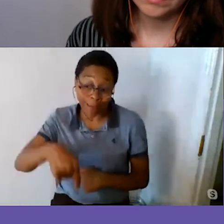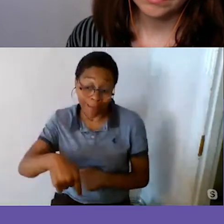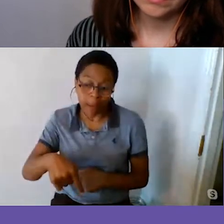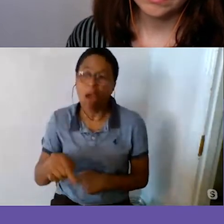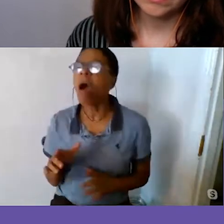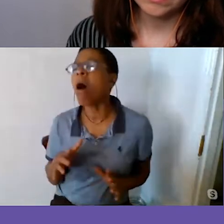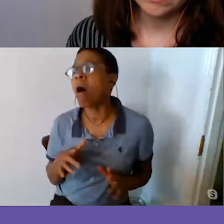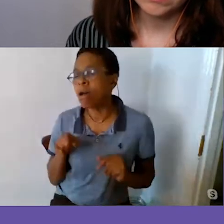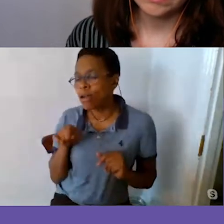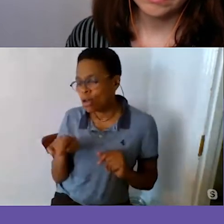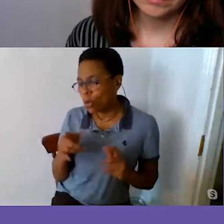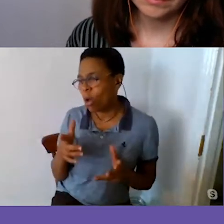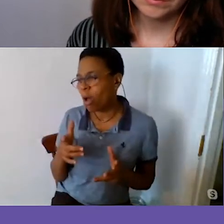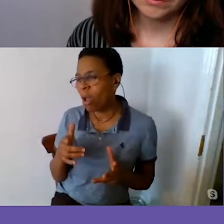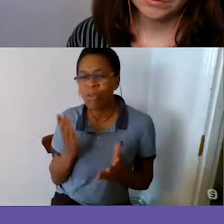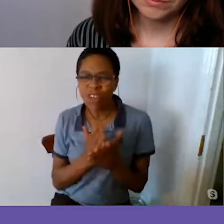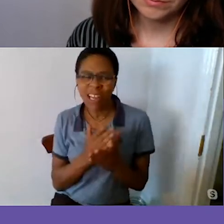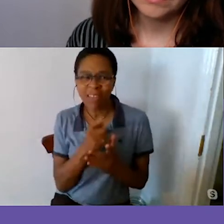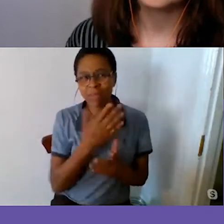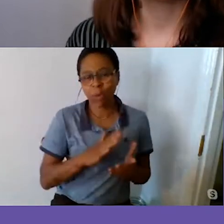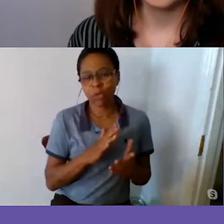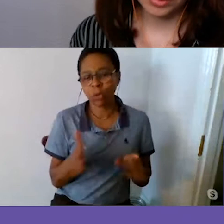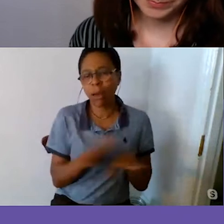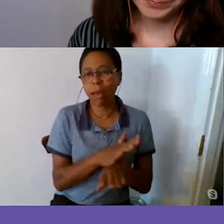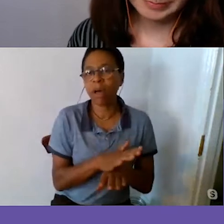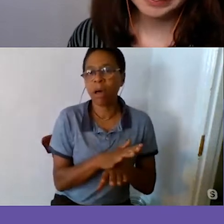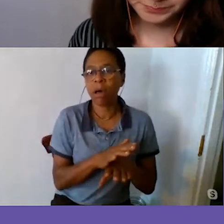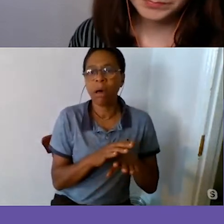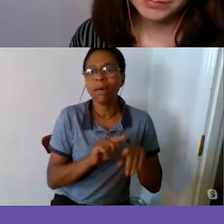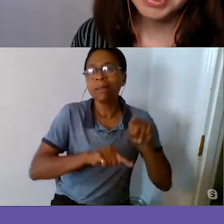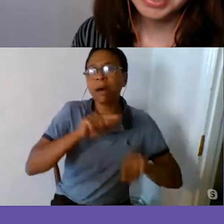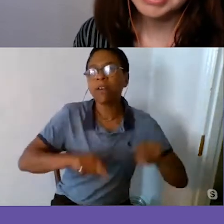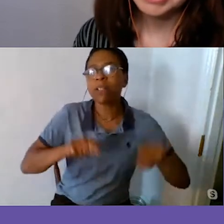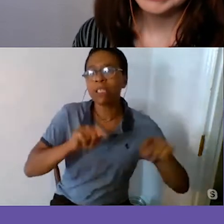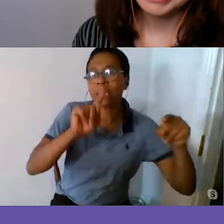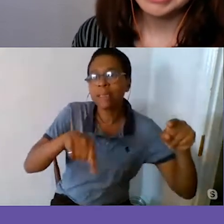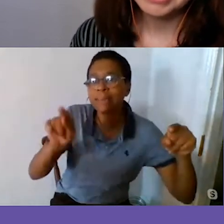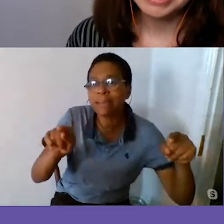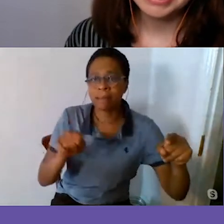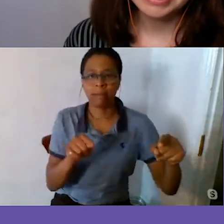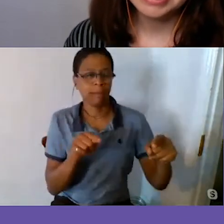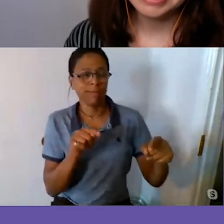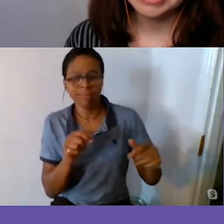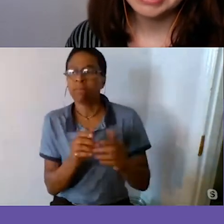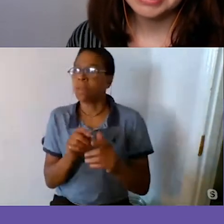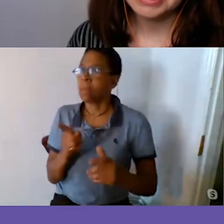is only there to tick their diversity boxes for them to take more of the funding that you should be